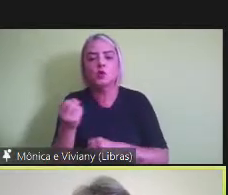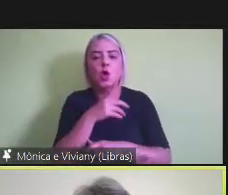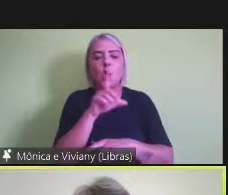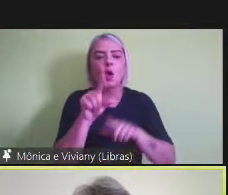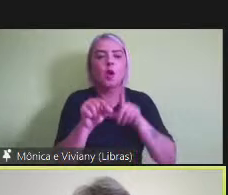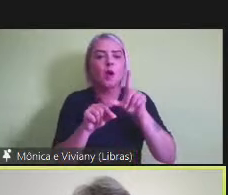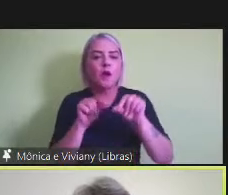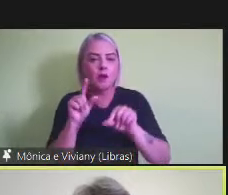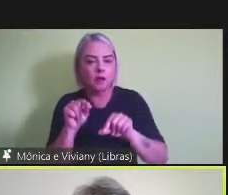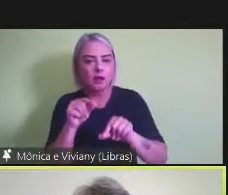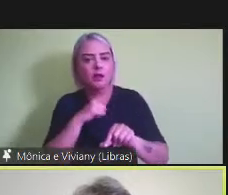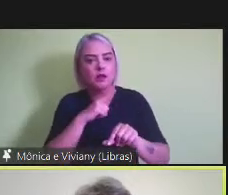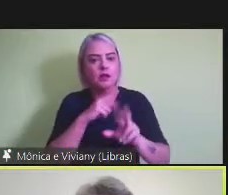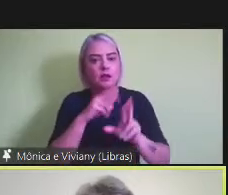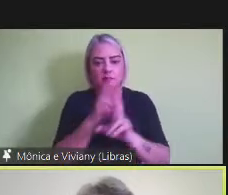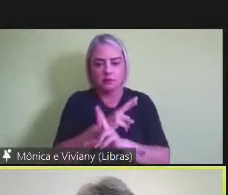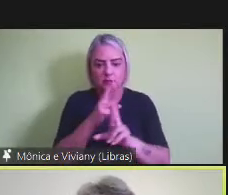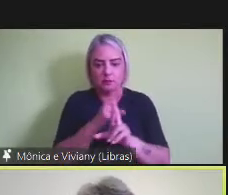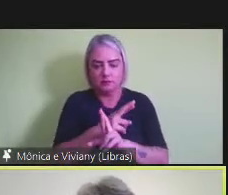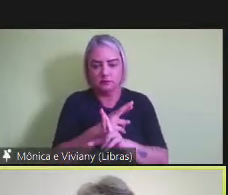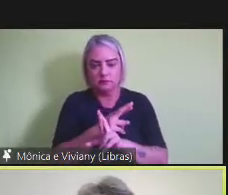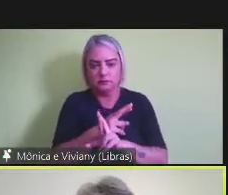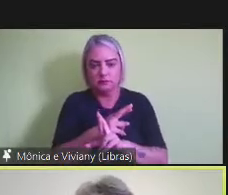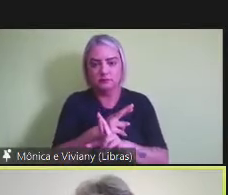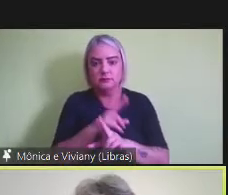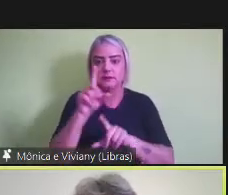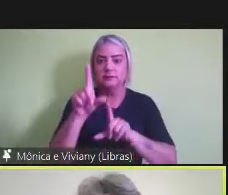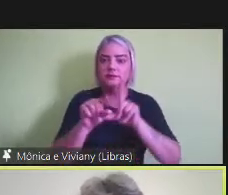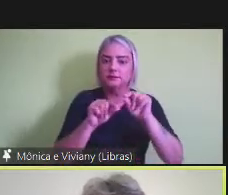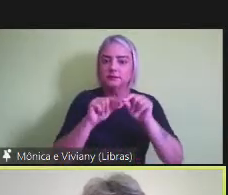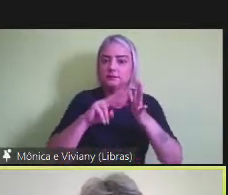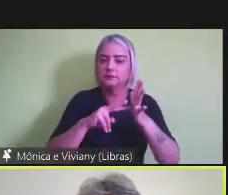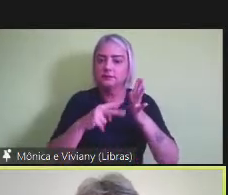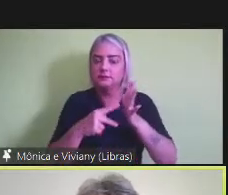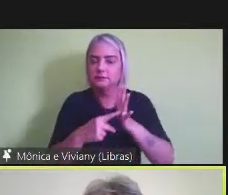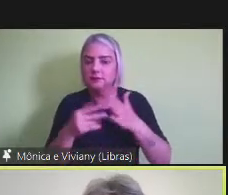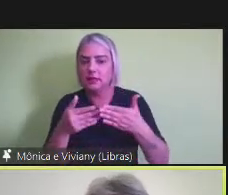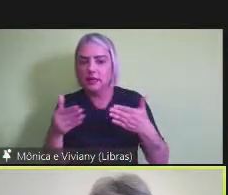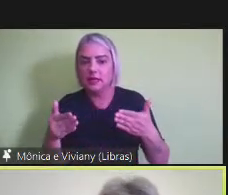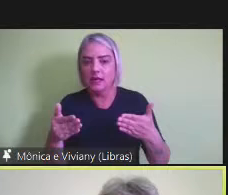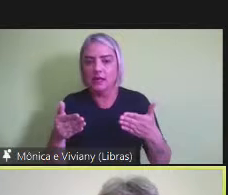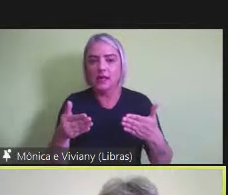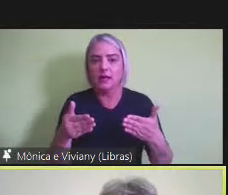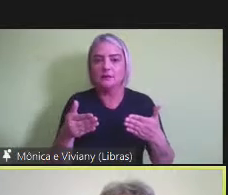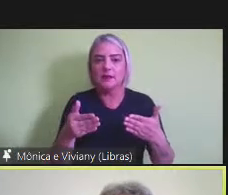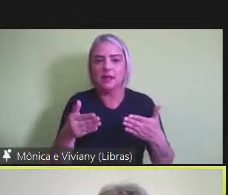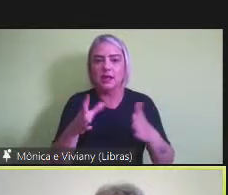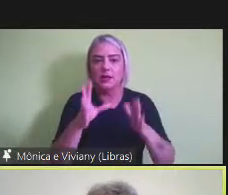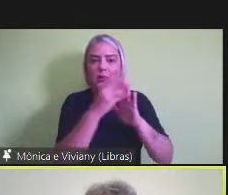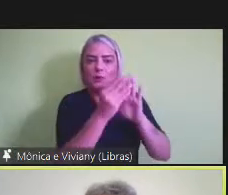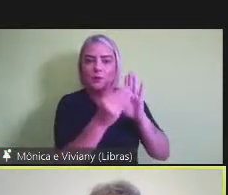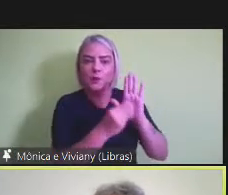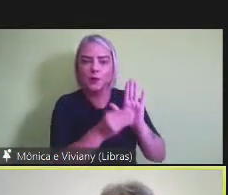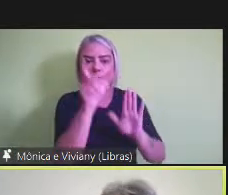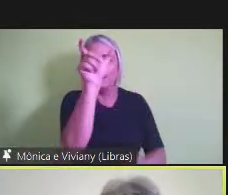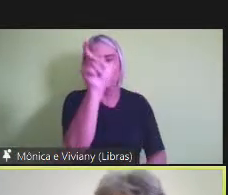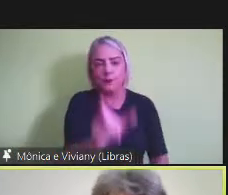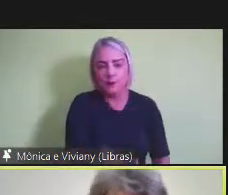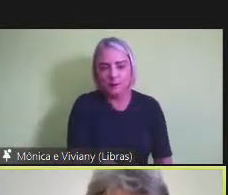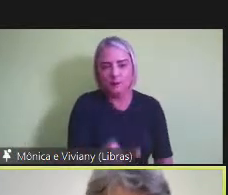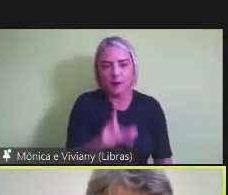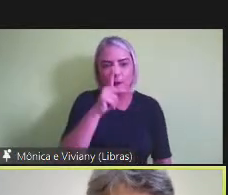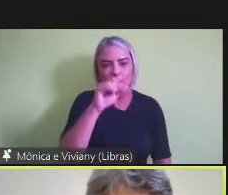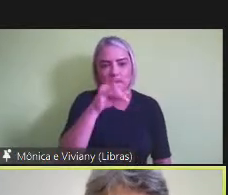we have, building new alternatives that have to deal with this, and alternatives have to do with the fact that we